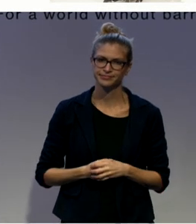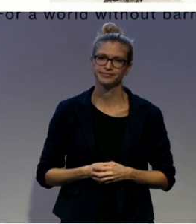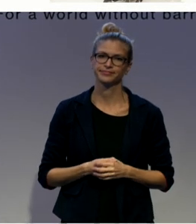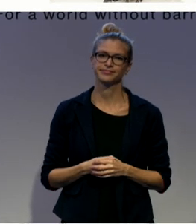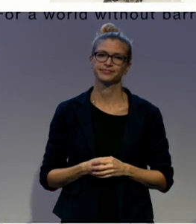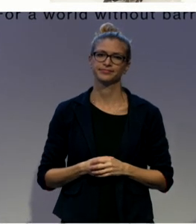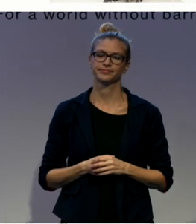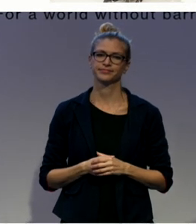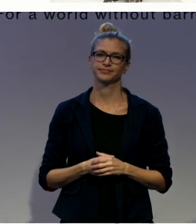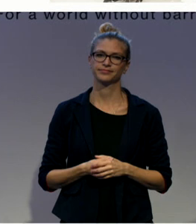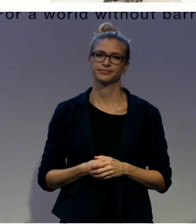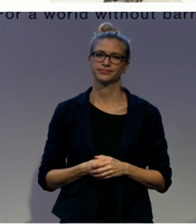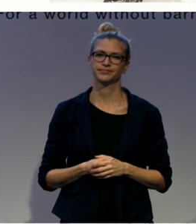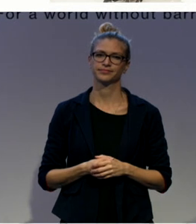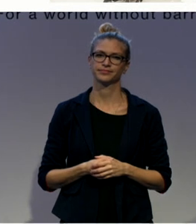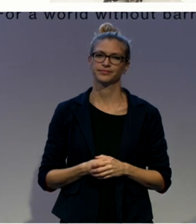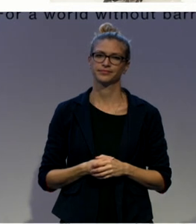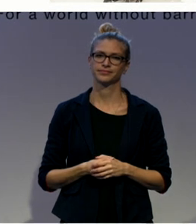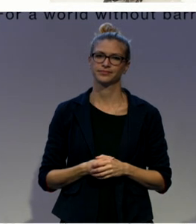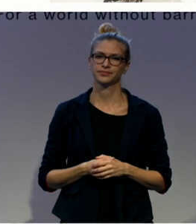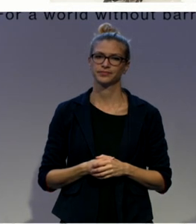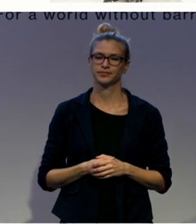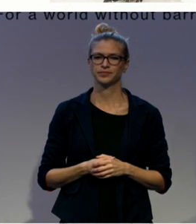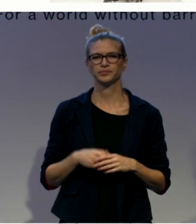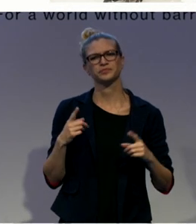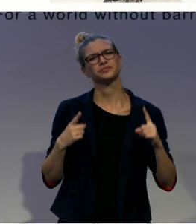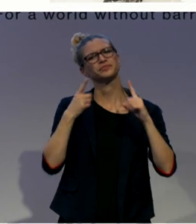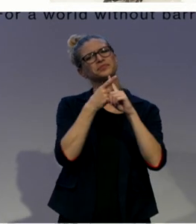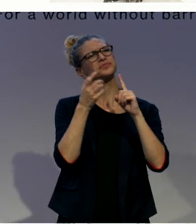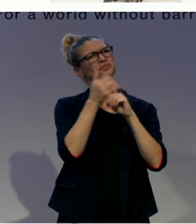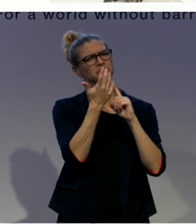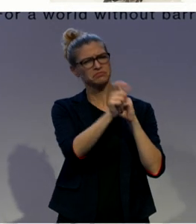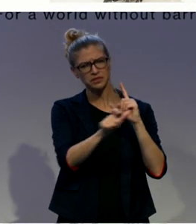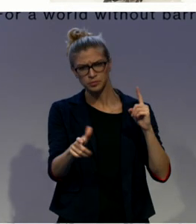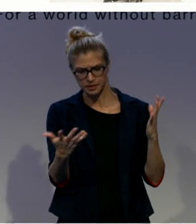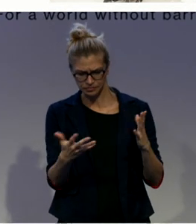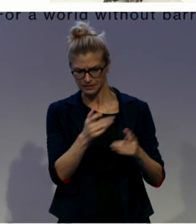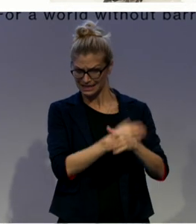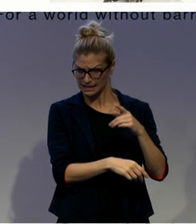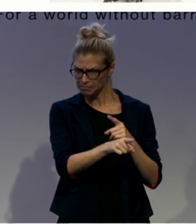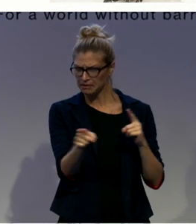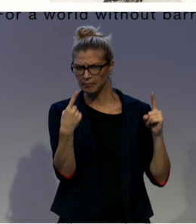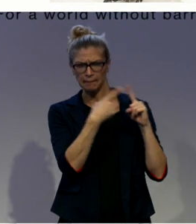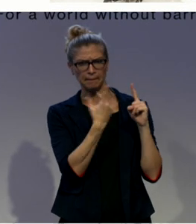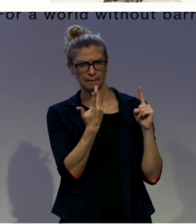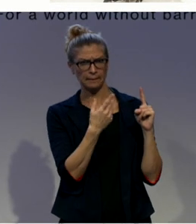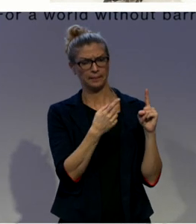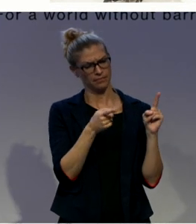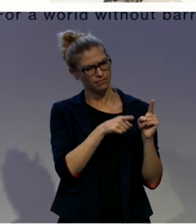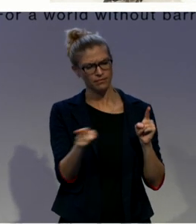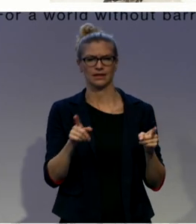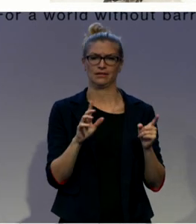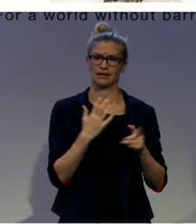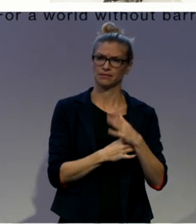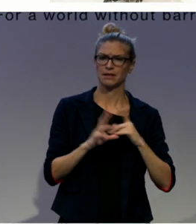definitely lead people with severe disability to gratefully accept who they are and live with